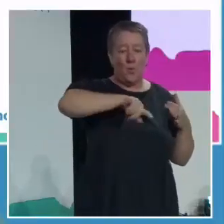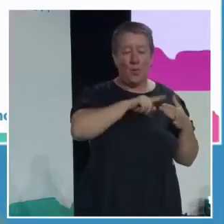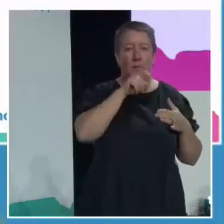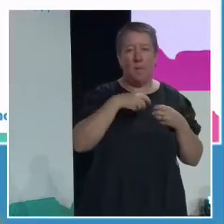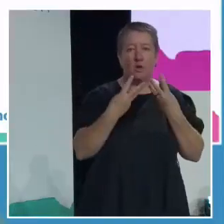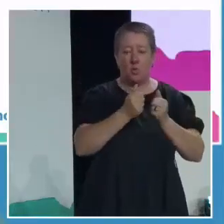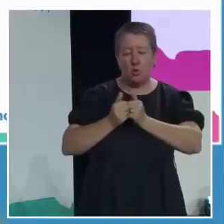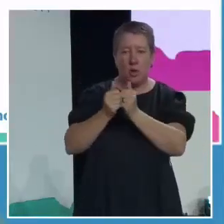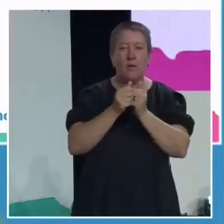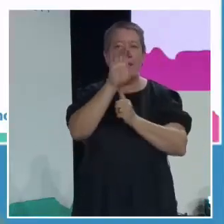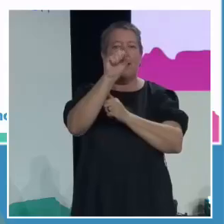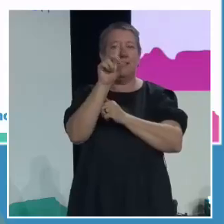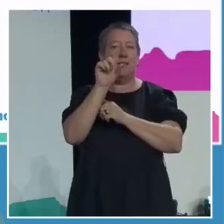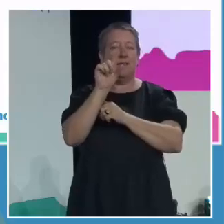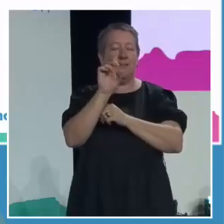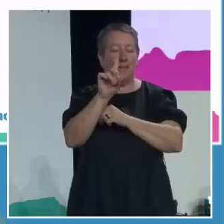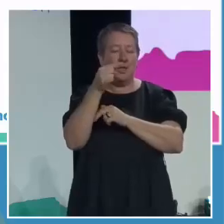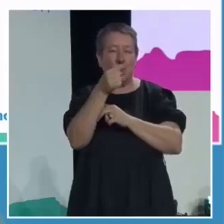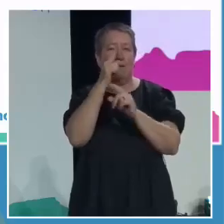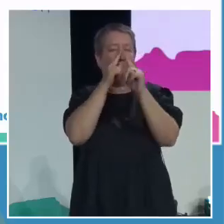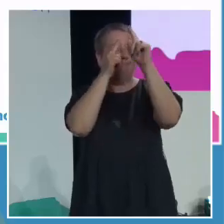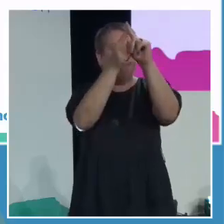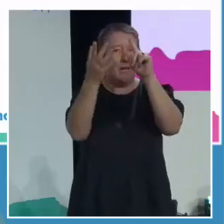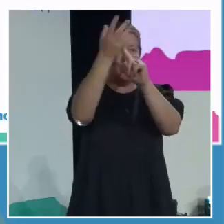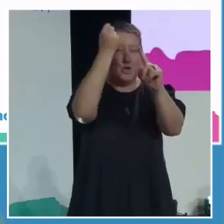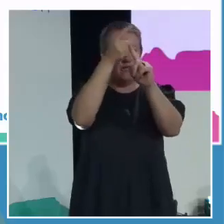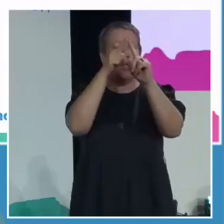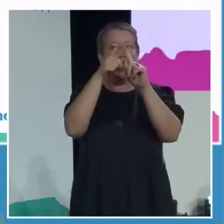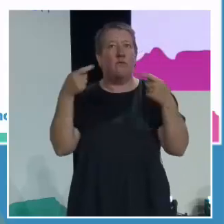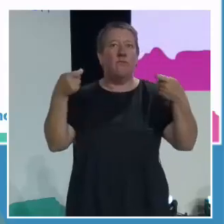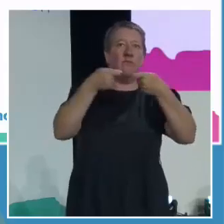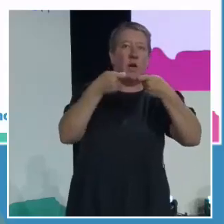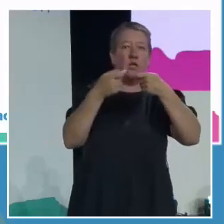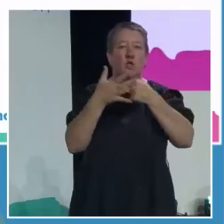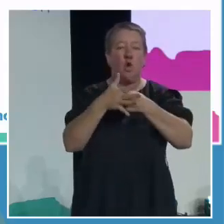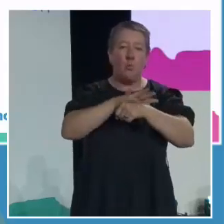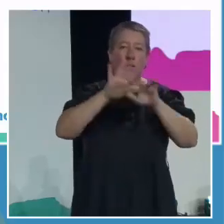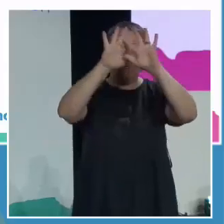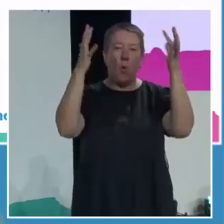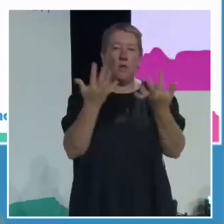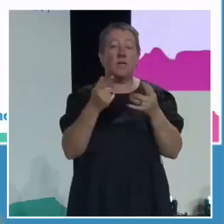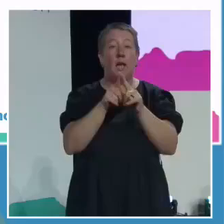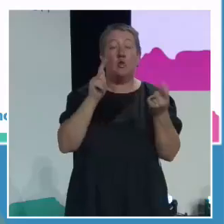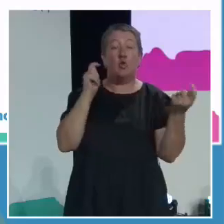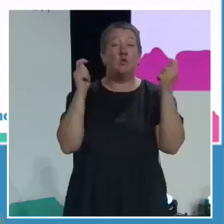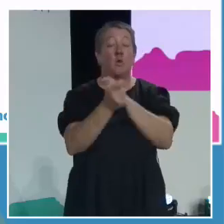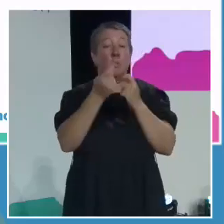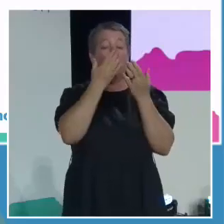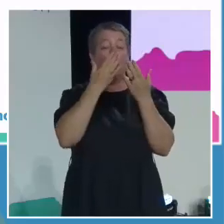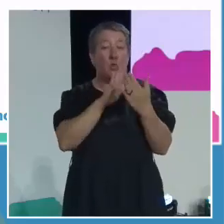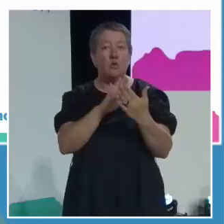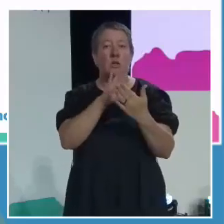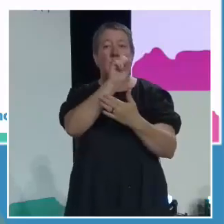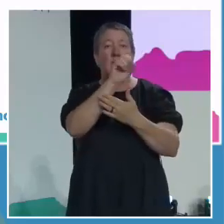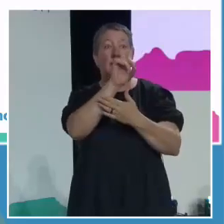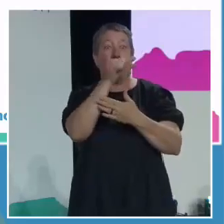to achieve SDGs, and financing a comprehensive, holistic, and transformative approach to financing